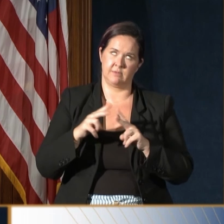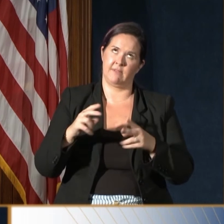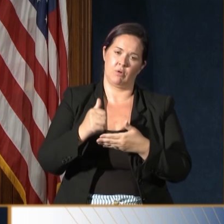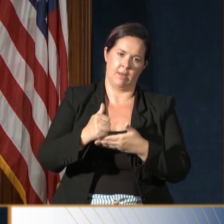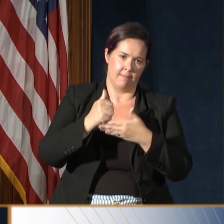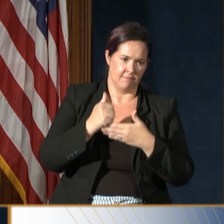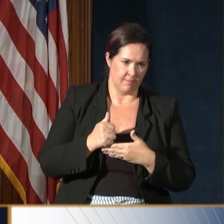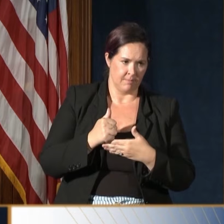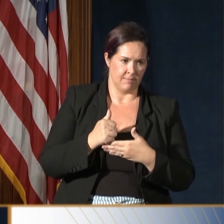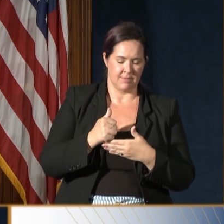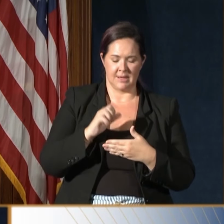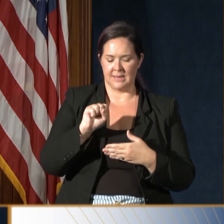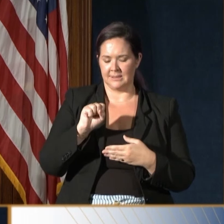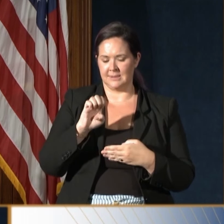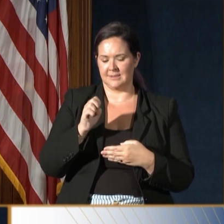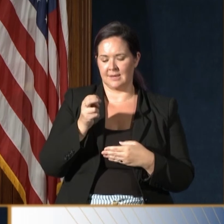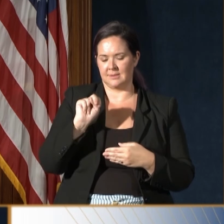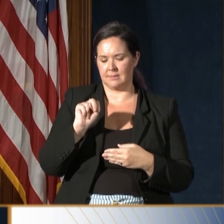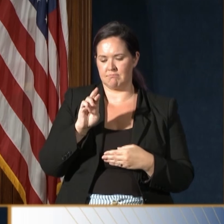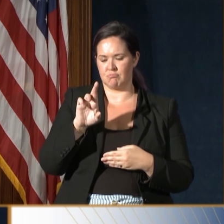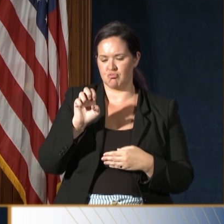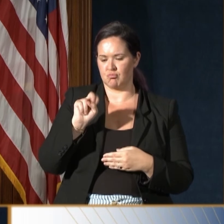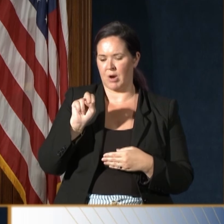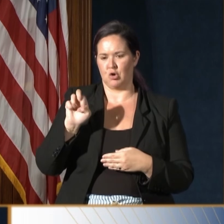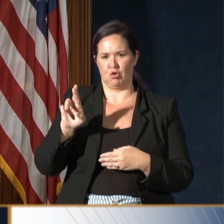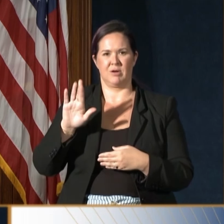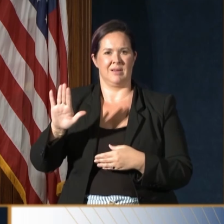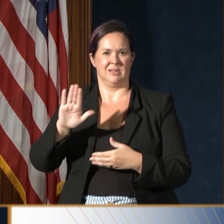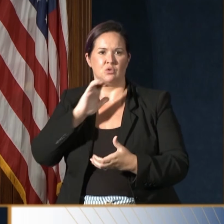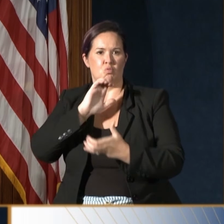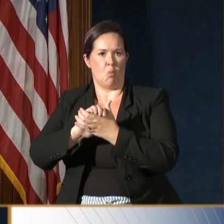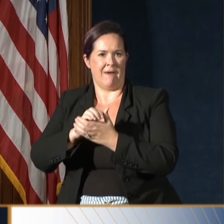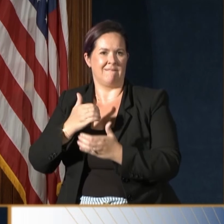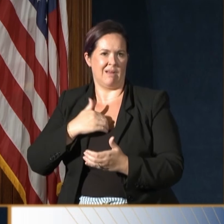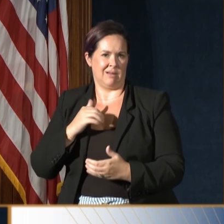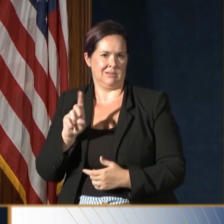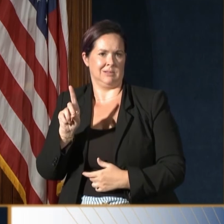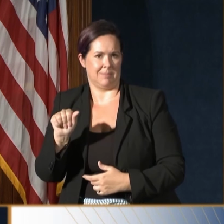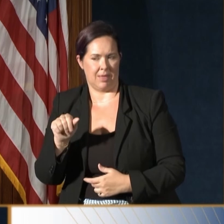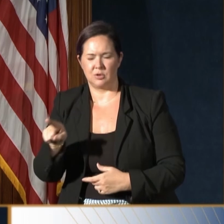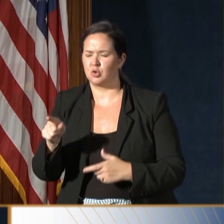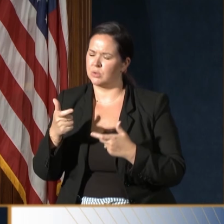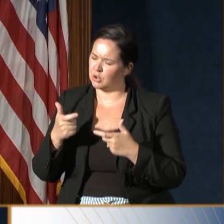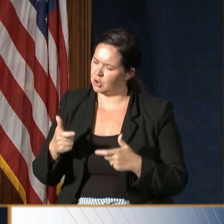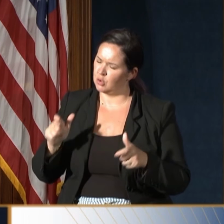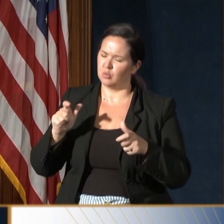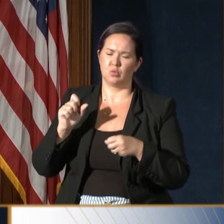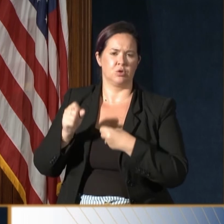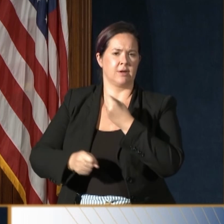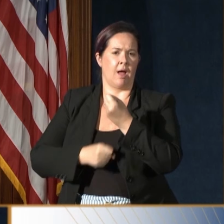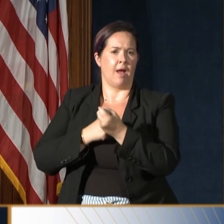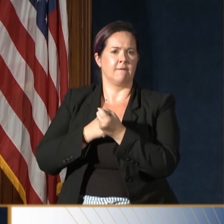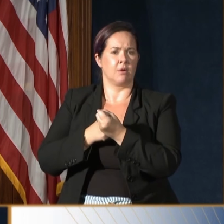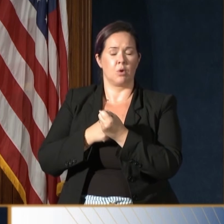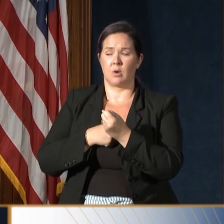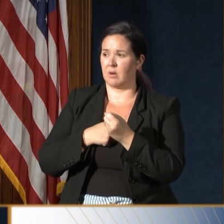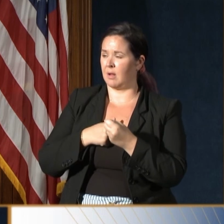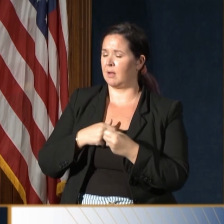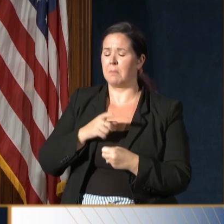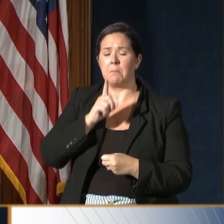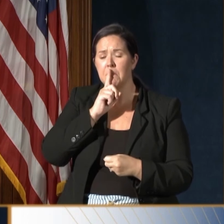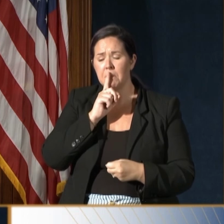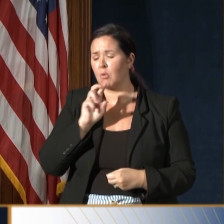guy named Sensenbrenner, whose wife had a disability, was a huge advocate. We worked together, not as Republicans and